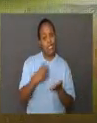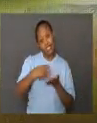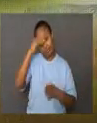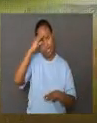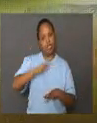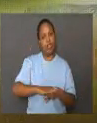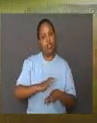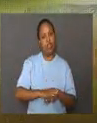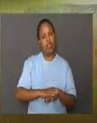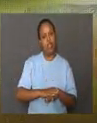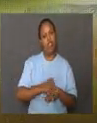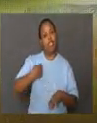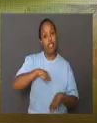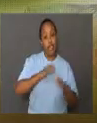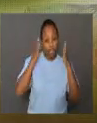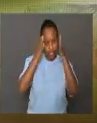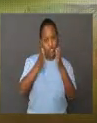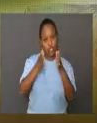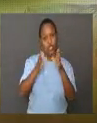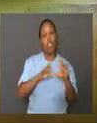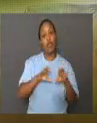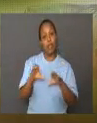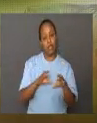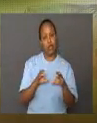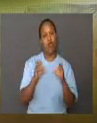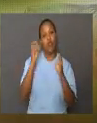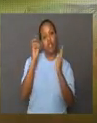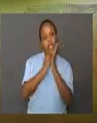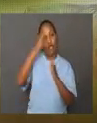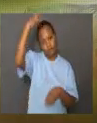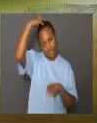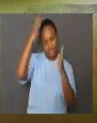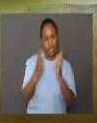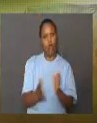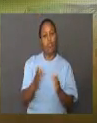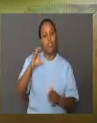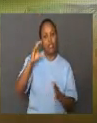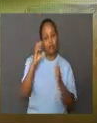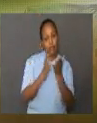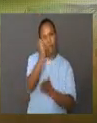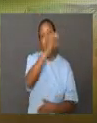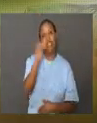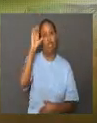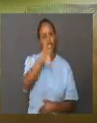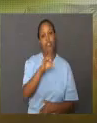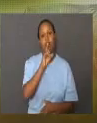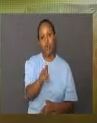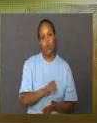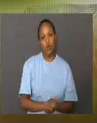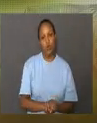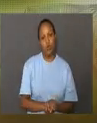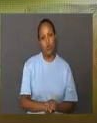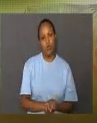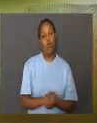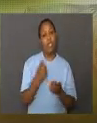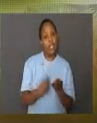lesson, we will turn our attention to constitutional rights and obligations. We will discuss